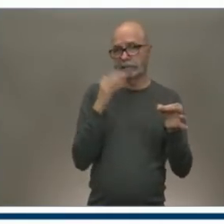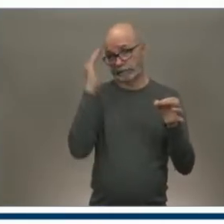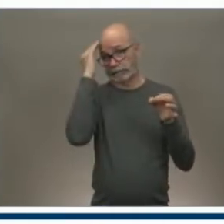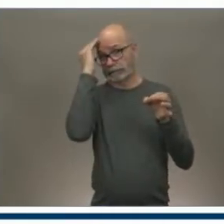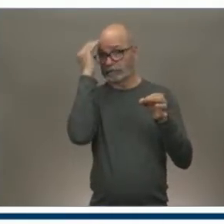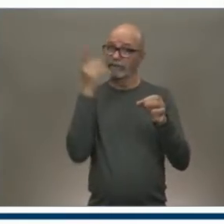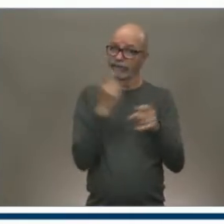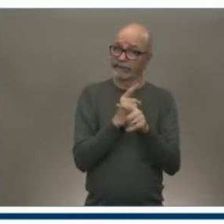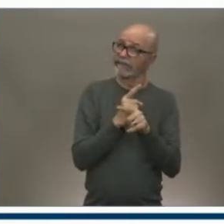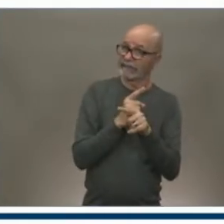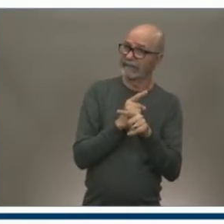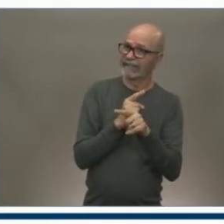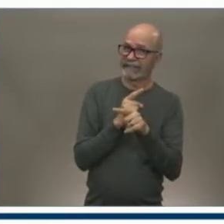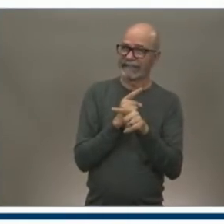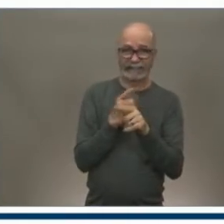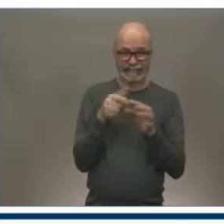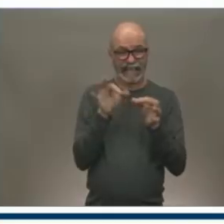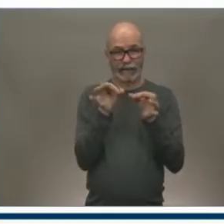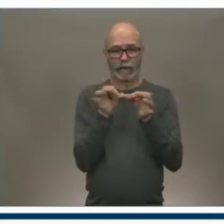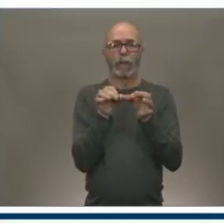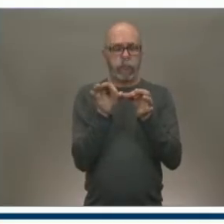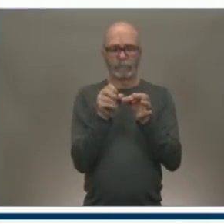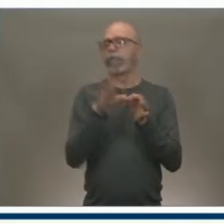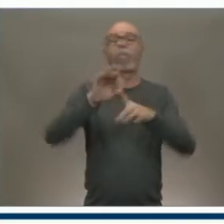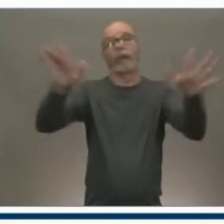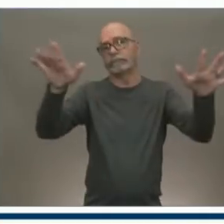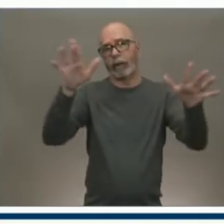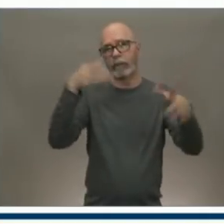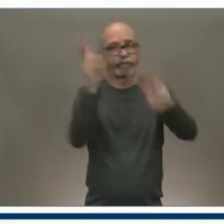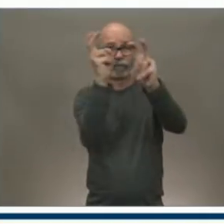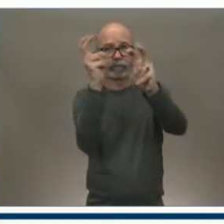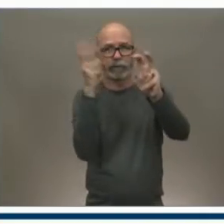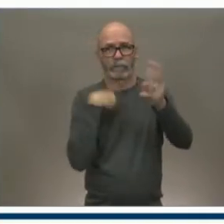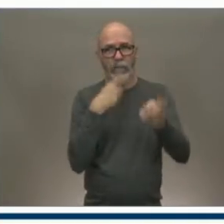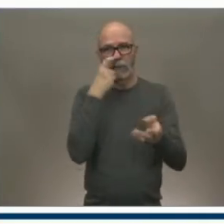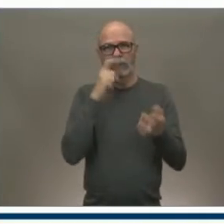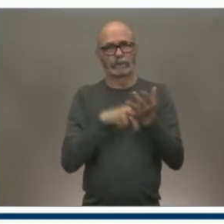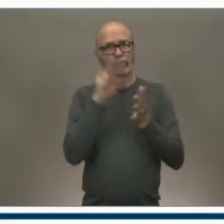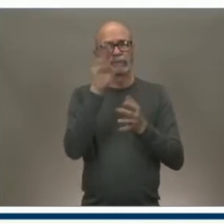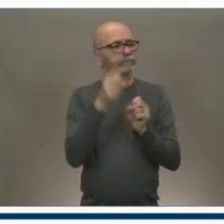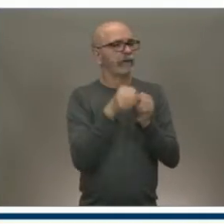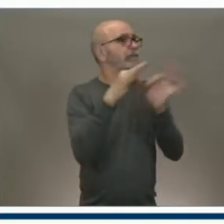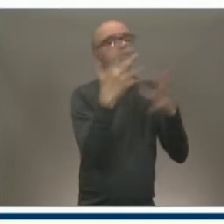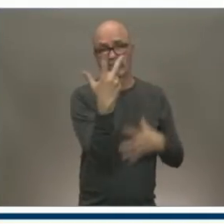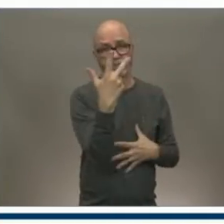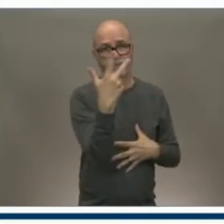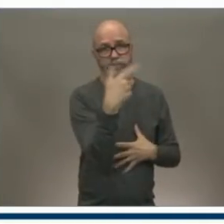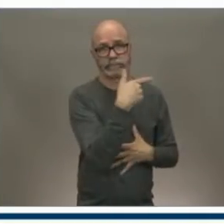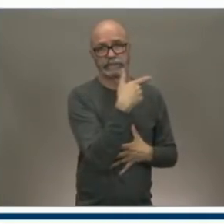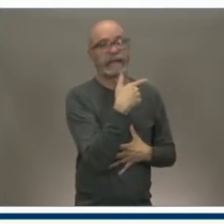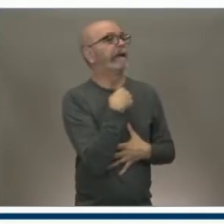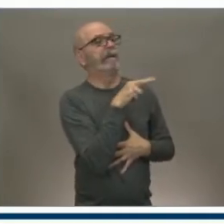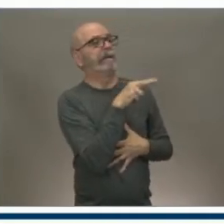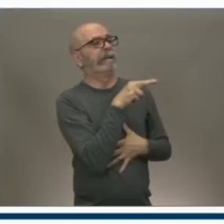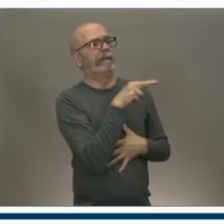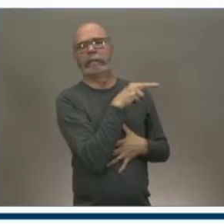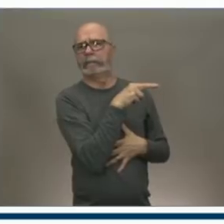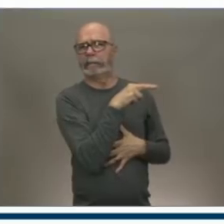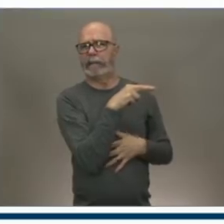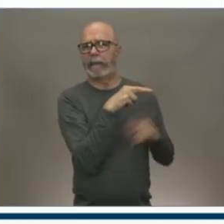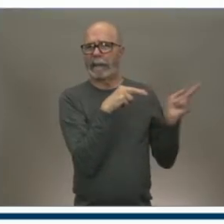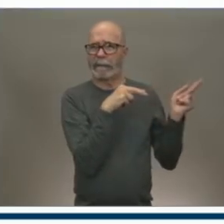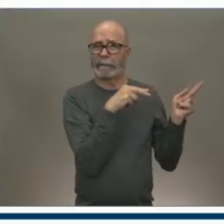infectious rates, and we're seeing it in our sister province in New Brunswick now. I'm just wondering, are we looking at increasing